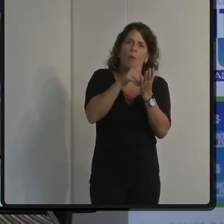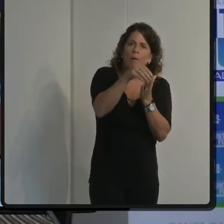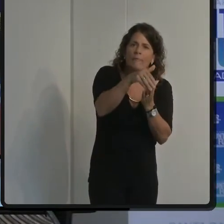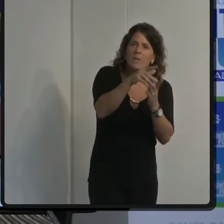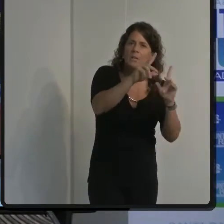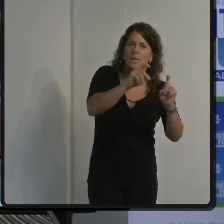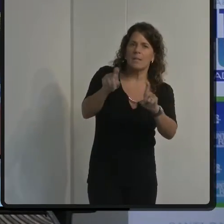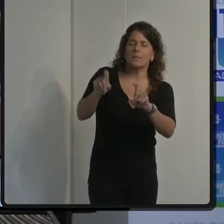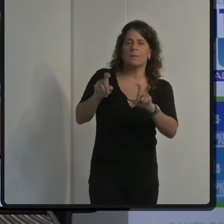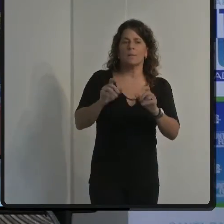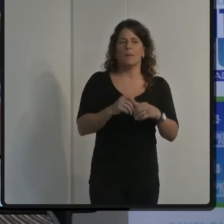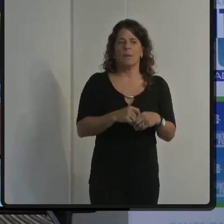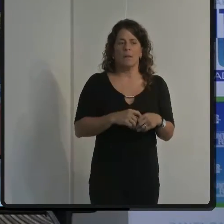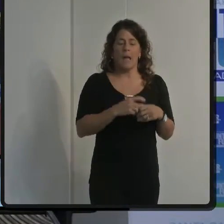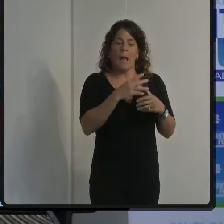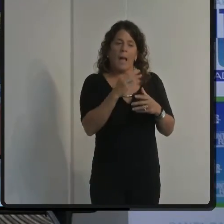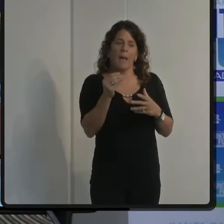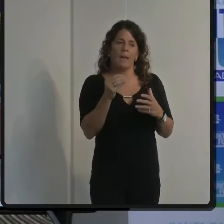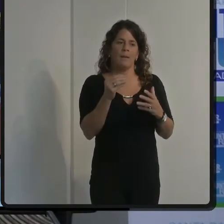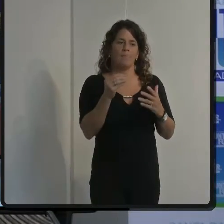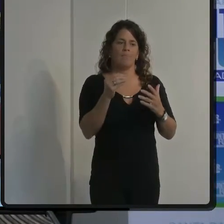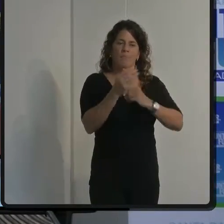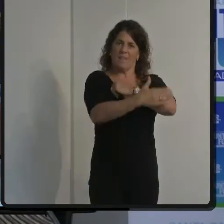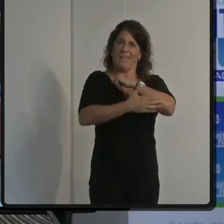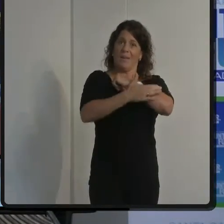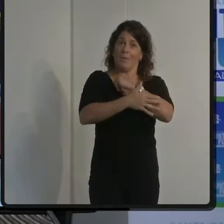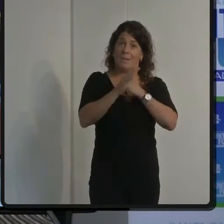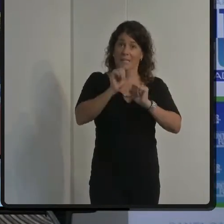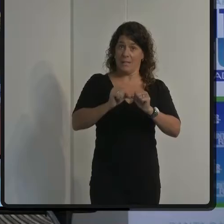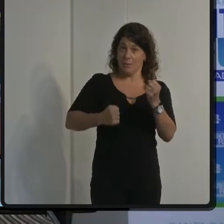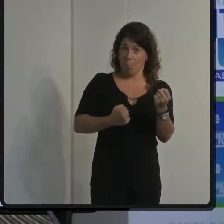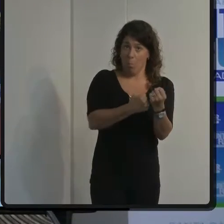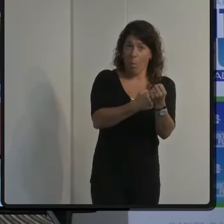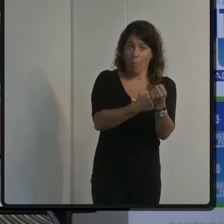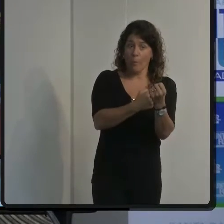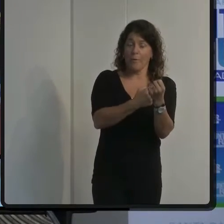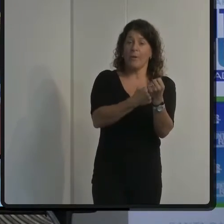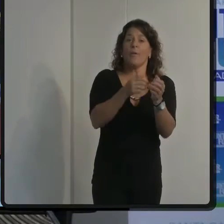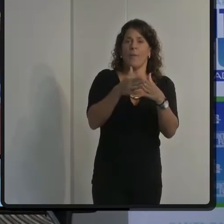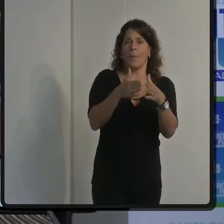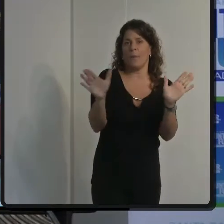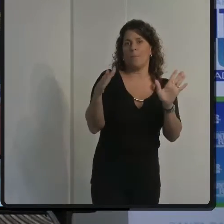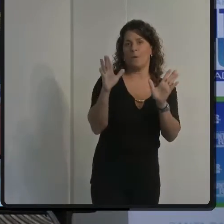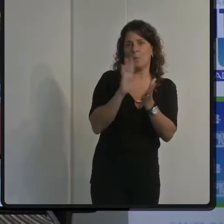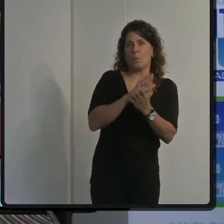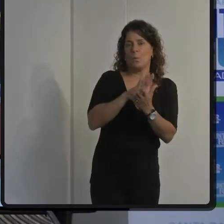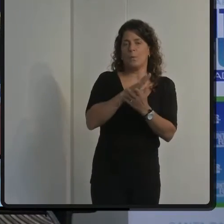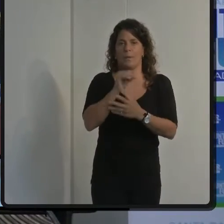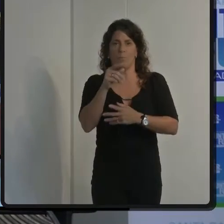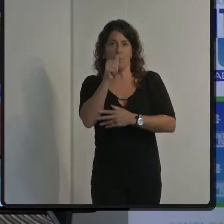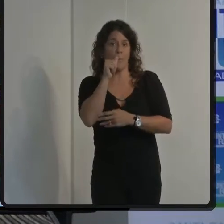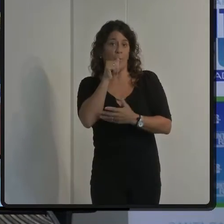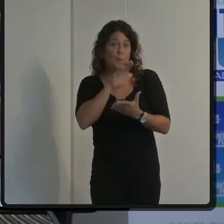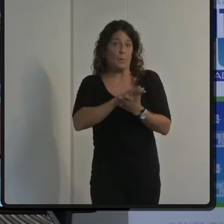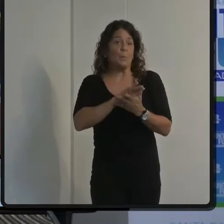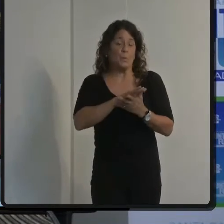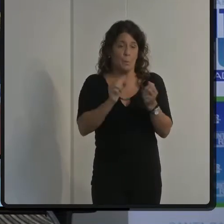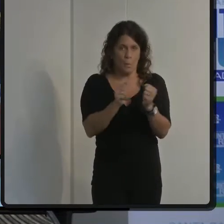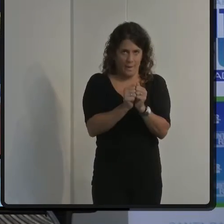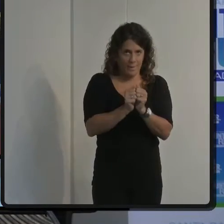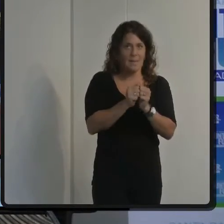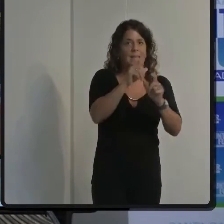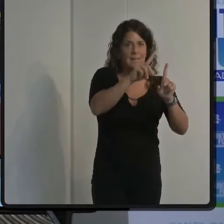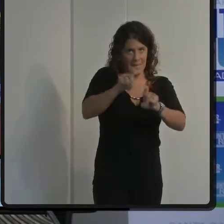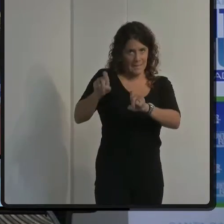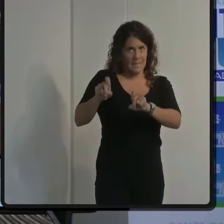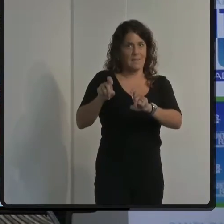be happening? And how is the county going to support the public schools and the private schools with